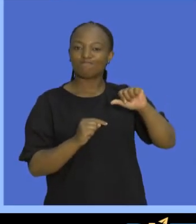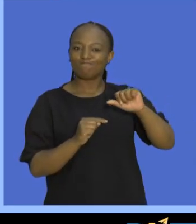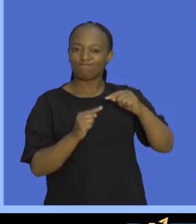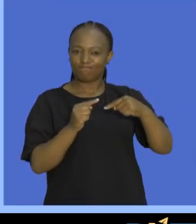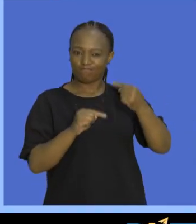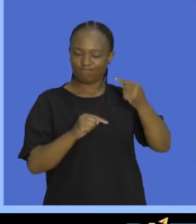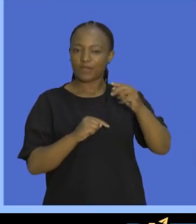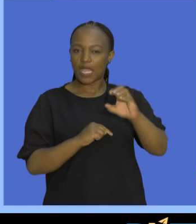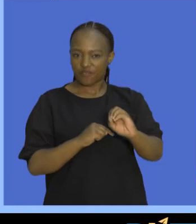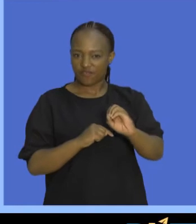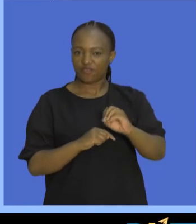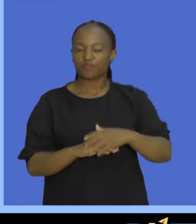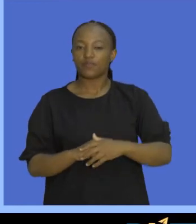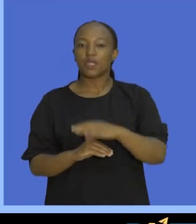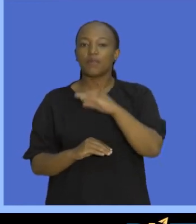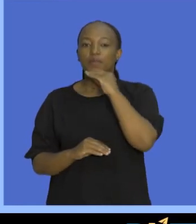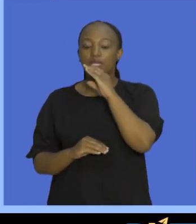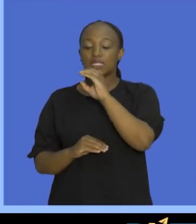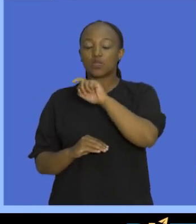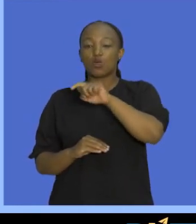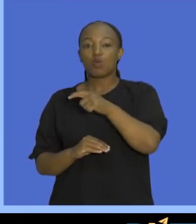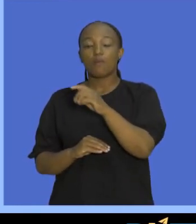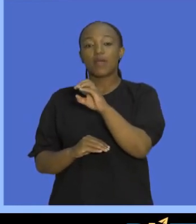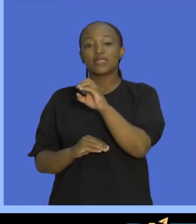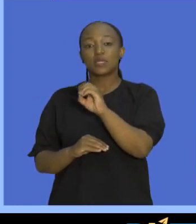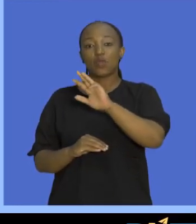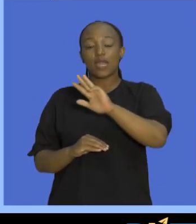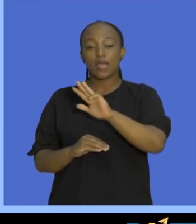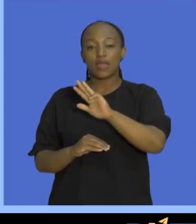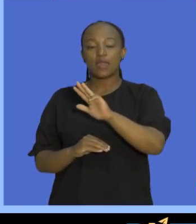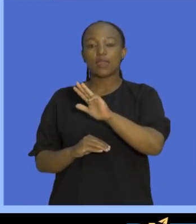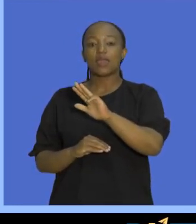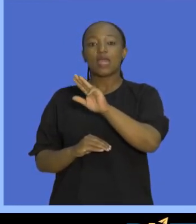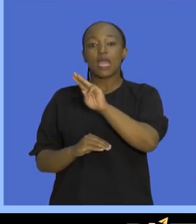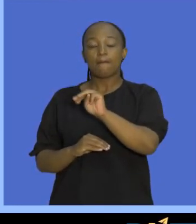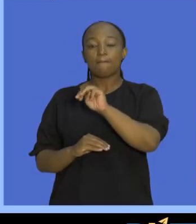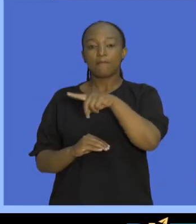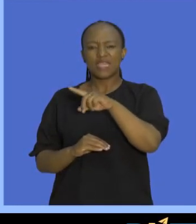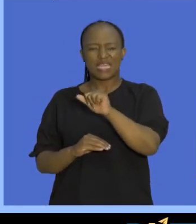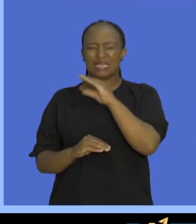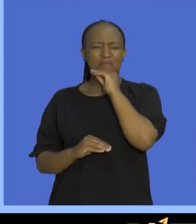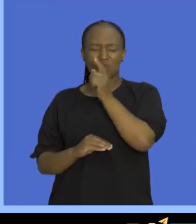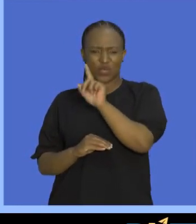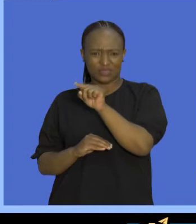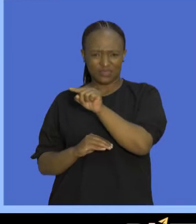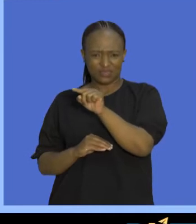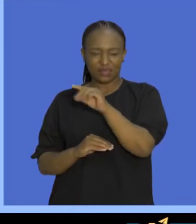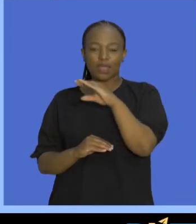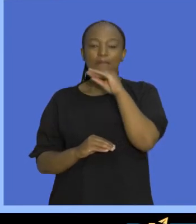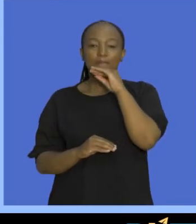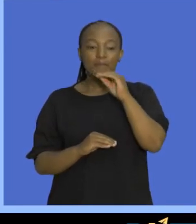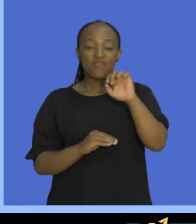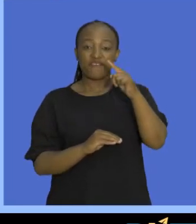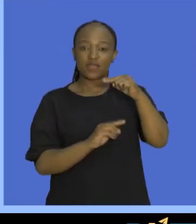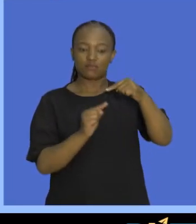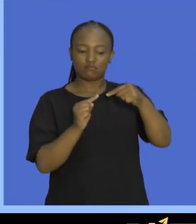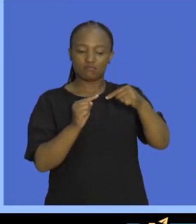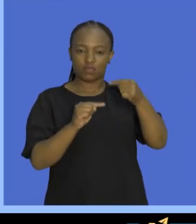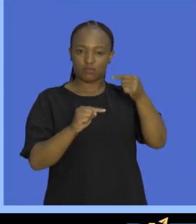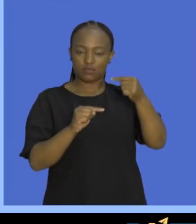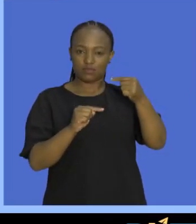actually open. Now, what does that 0.9 ampere of current mean? It means that when the first